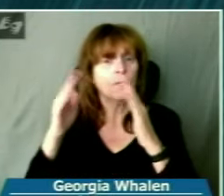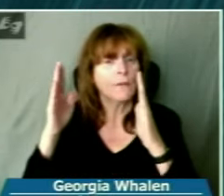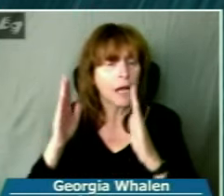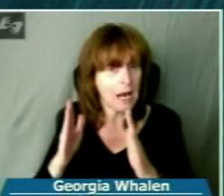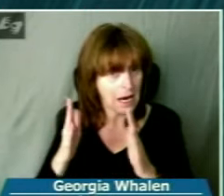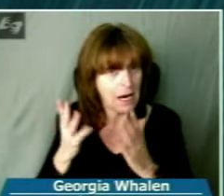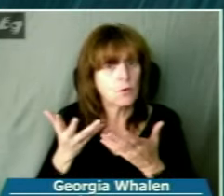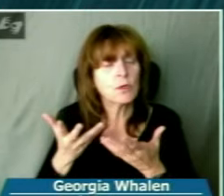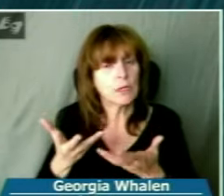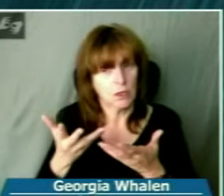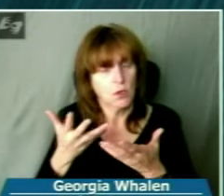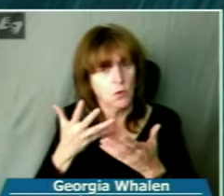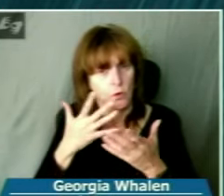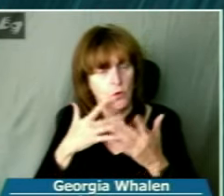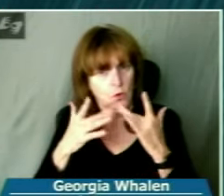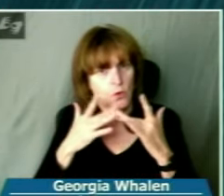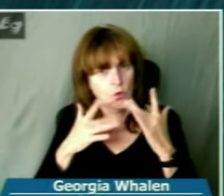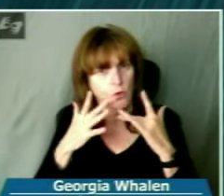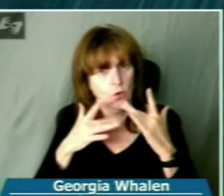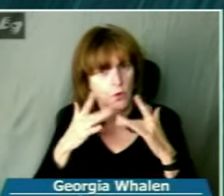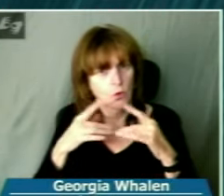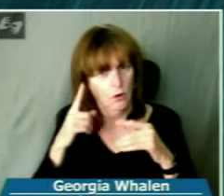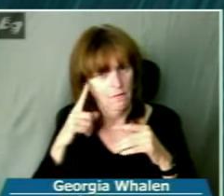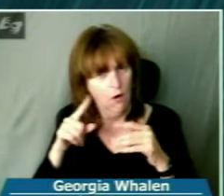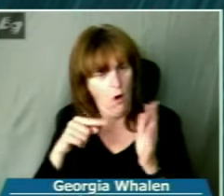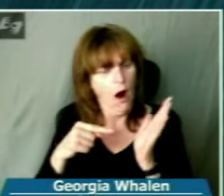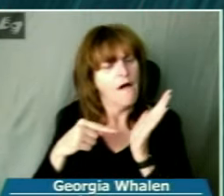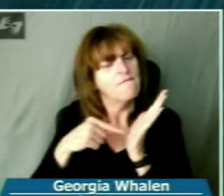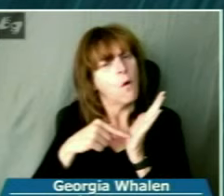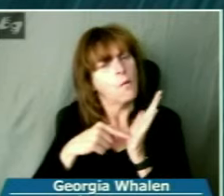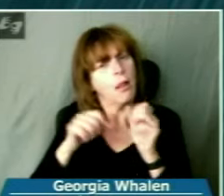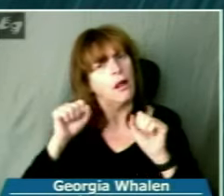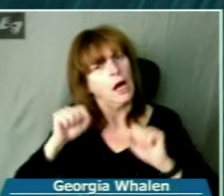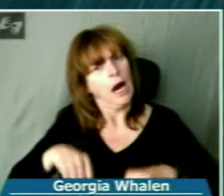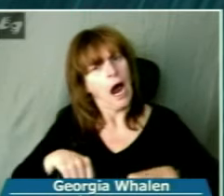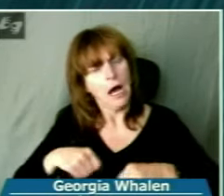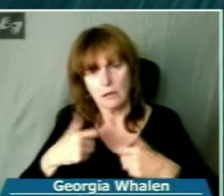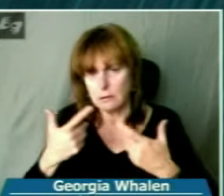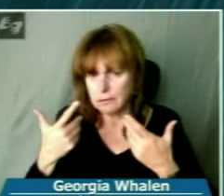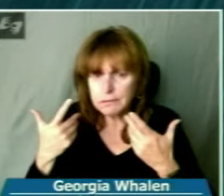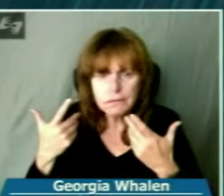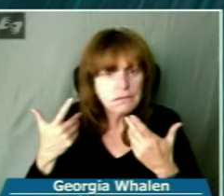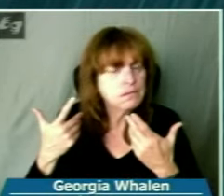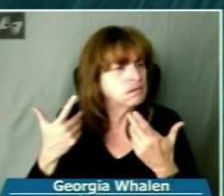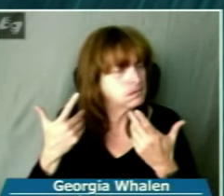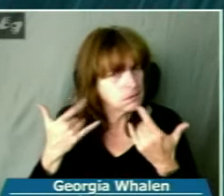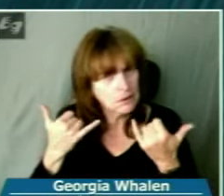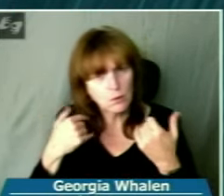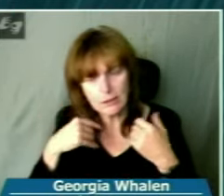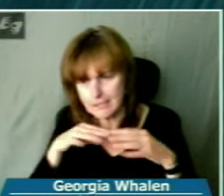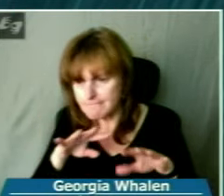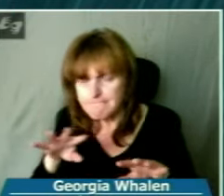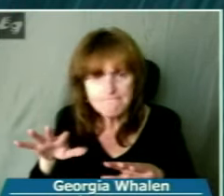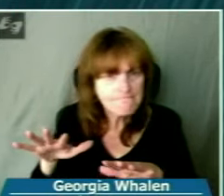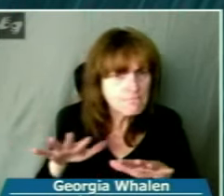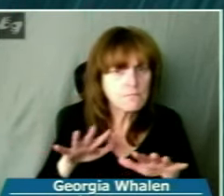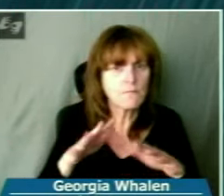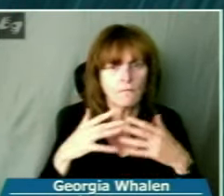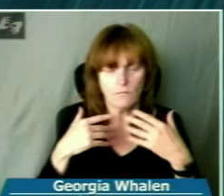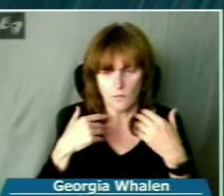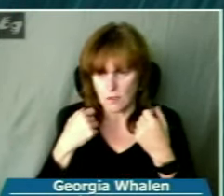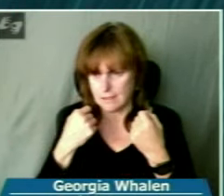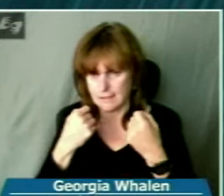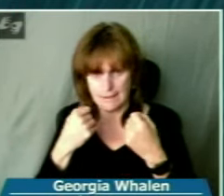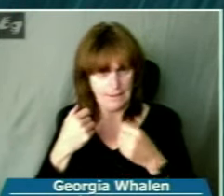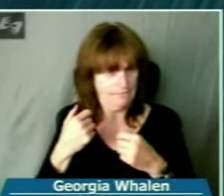it. And for us, we've been trying to look at what are the measures that we need to ensure that we're looking at